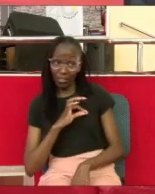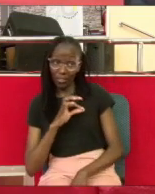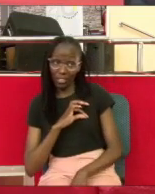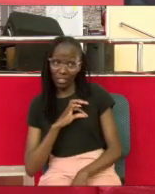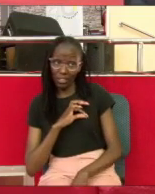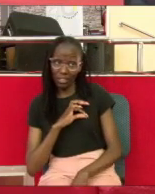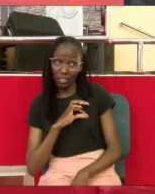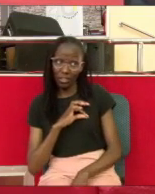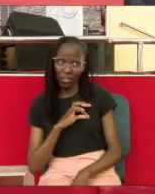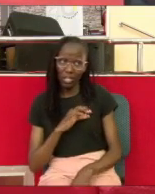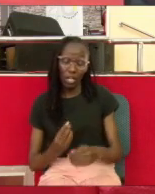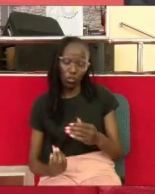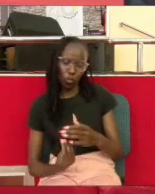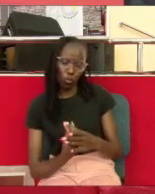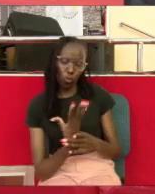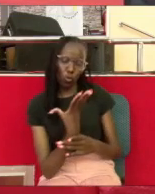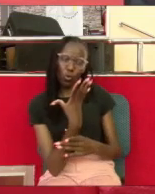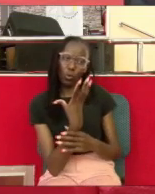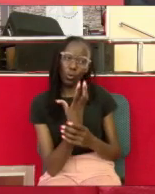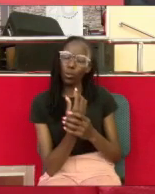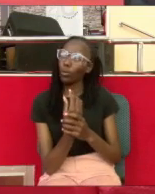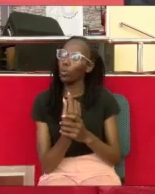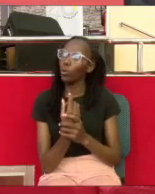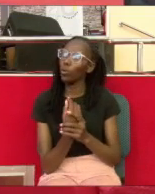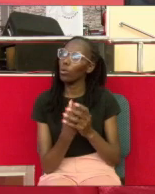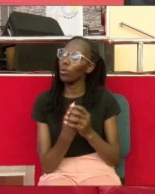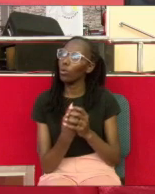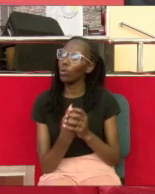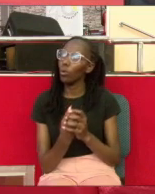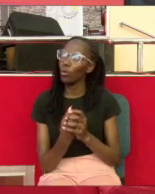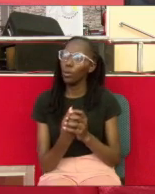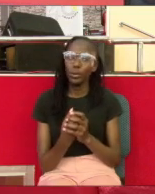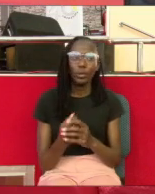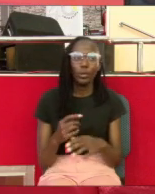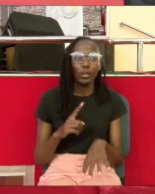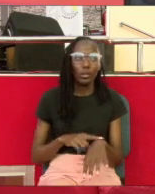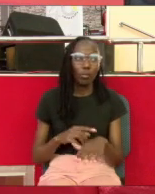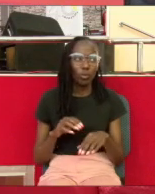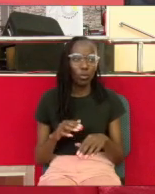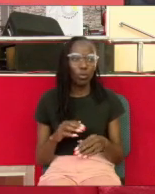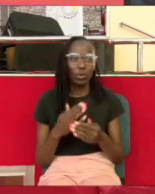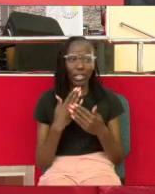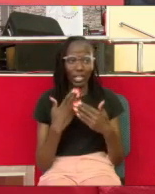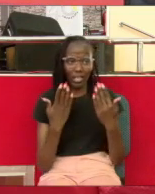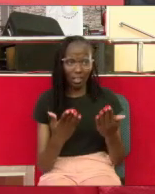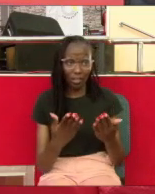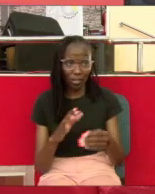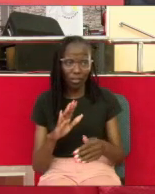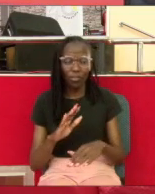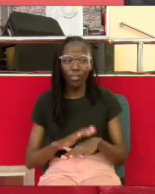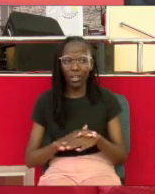and his glory. So to give thanks, then it would mean